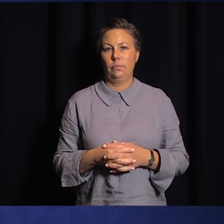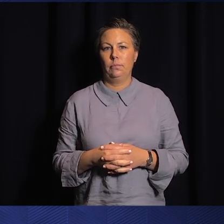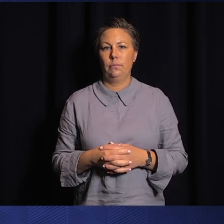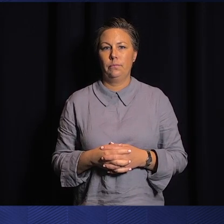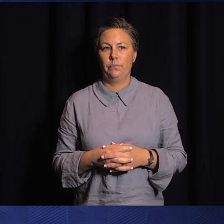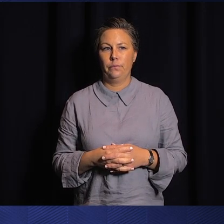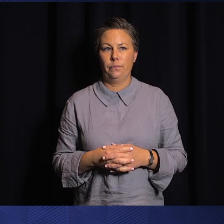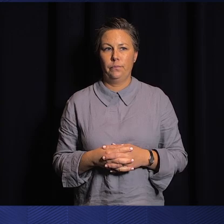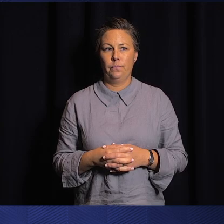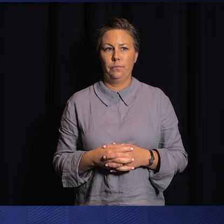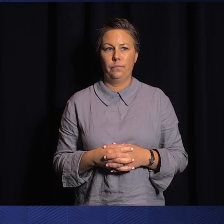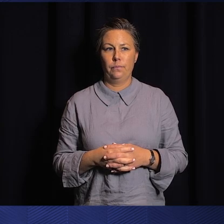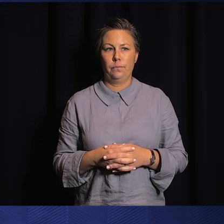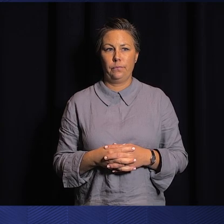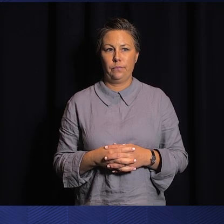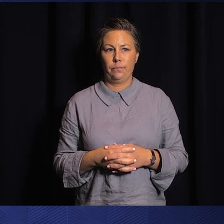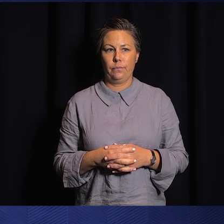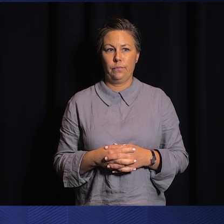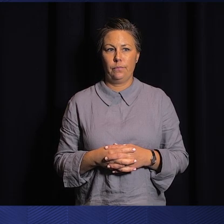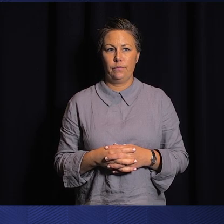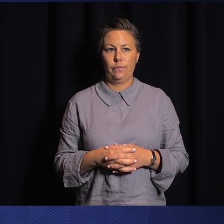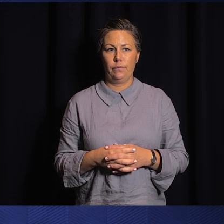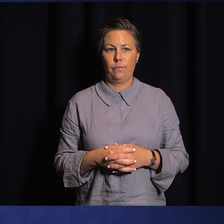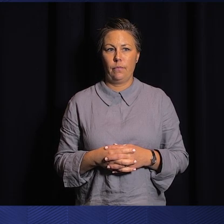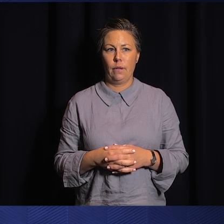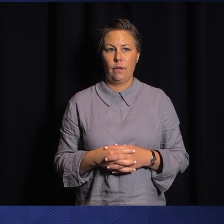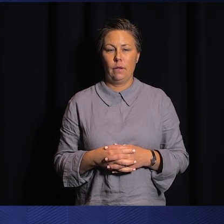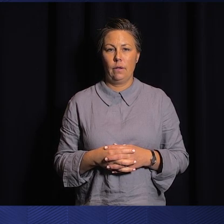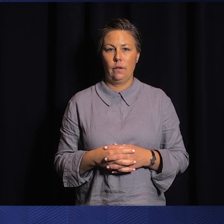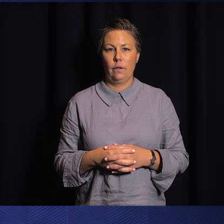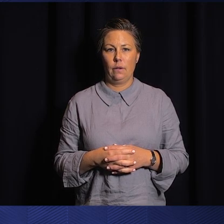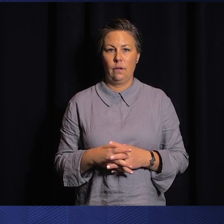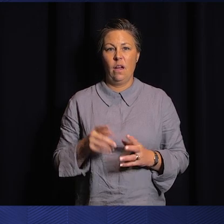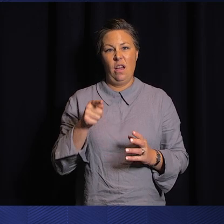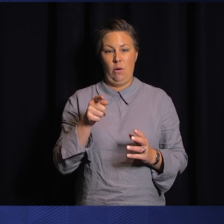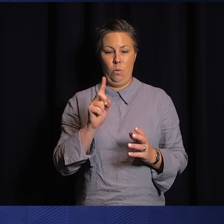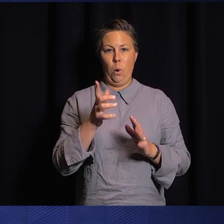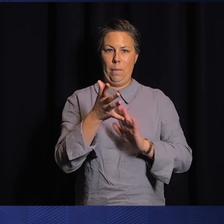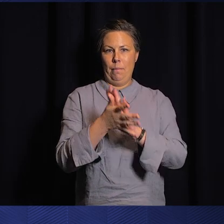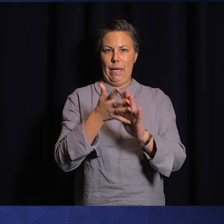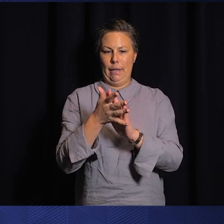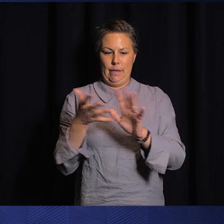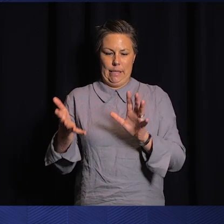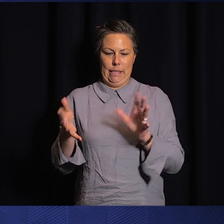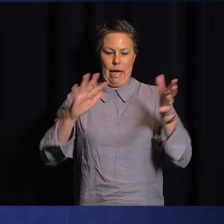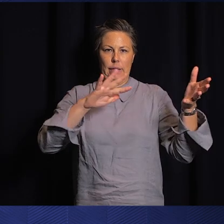hazard. What's very striking with the definition, accepted definition of a disaster